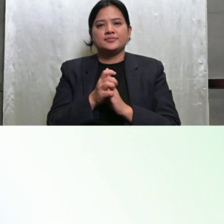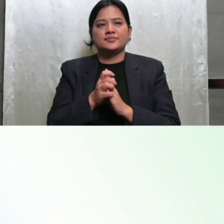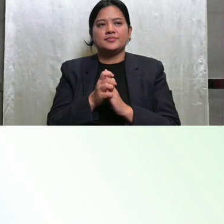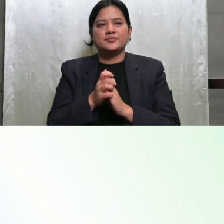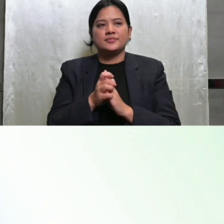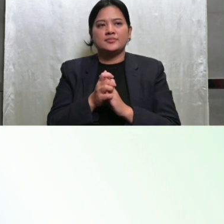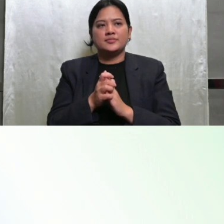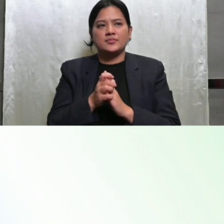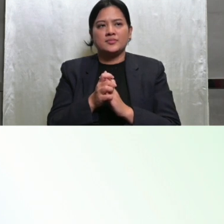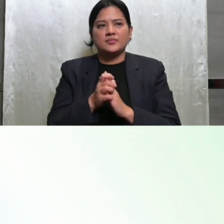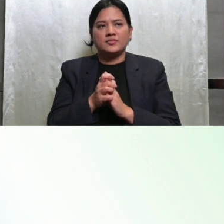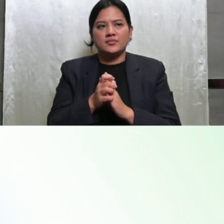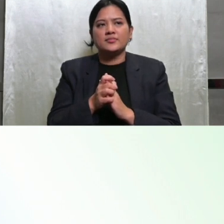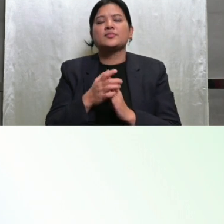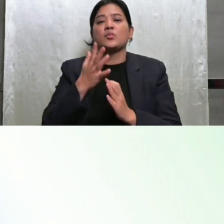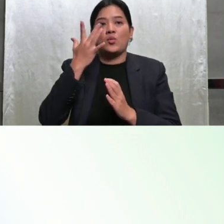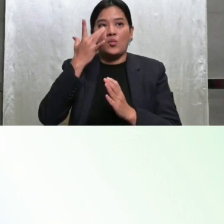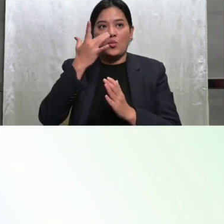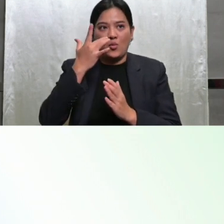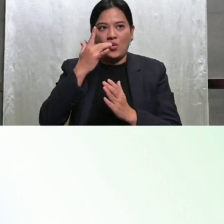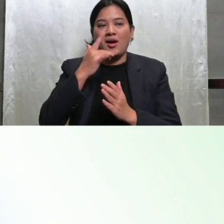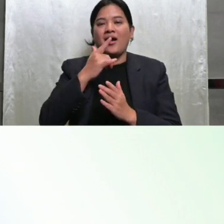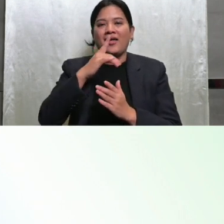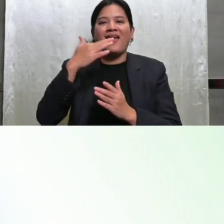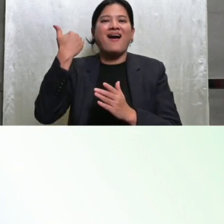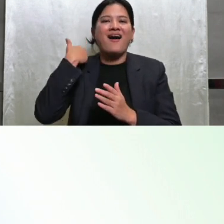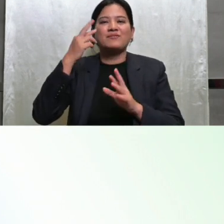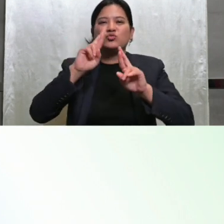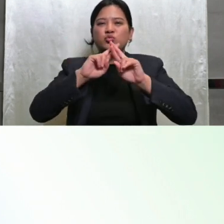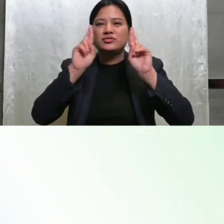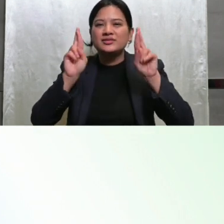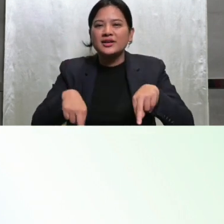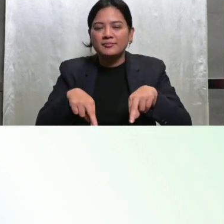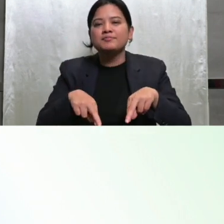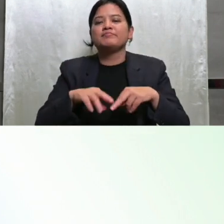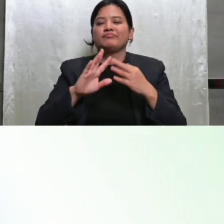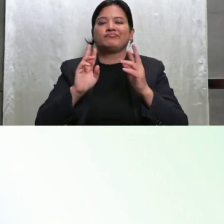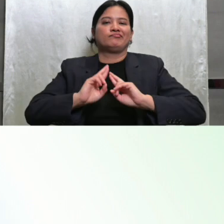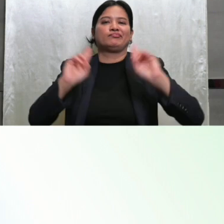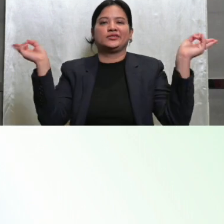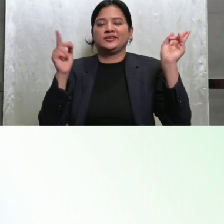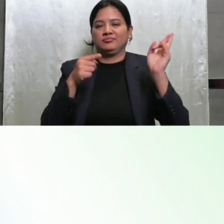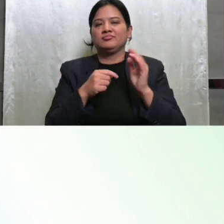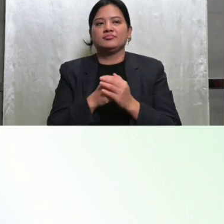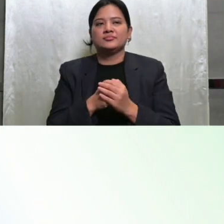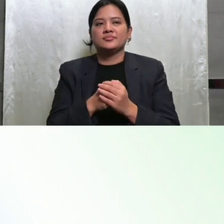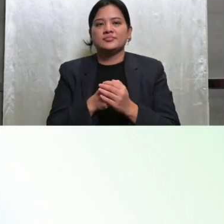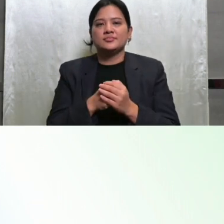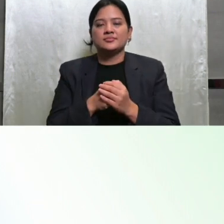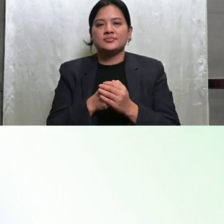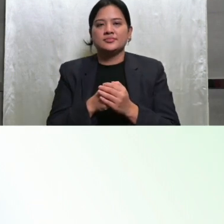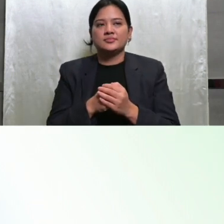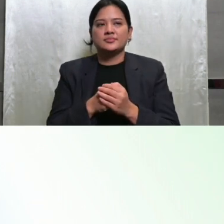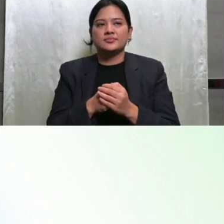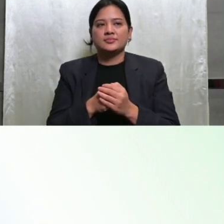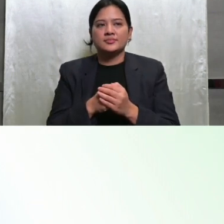And of course, we've also been working with some faculty in the Philippines. So we work with the Commission on Higher Education